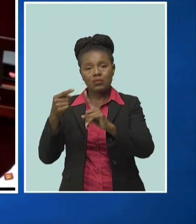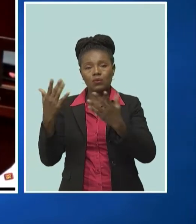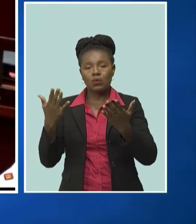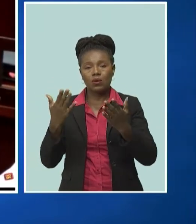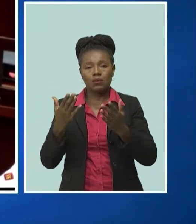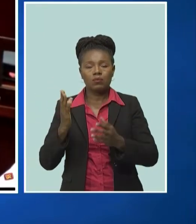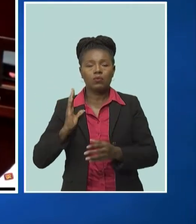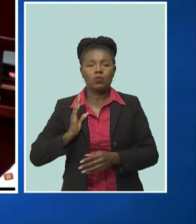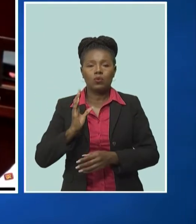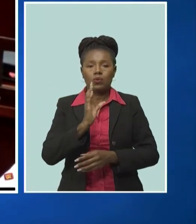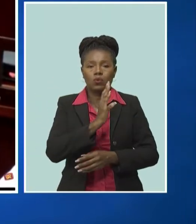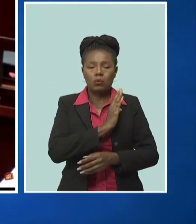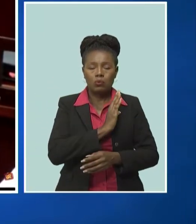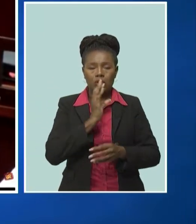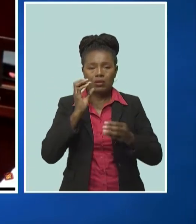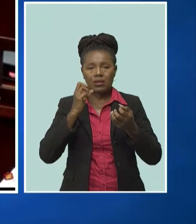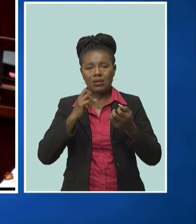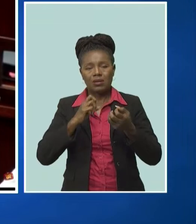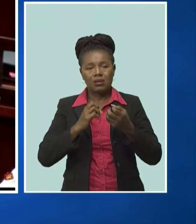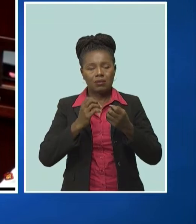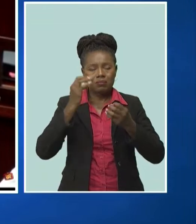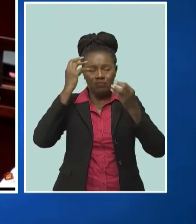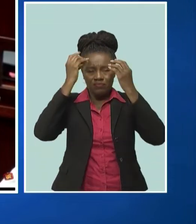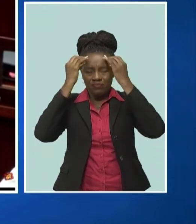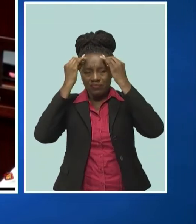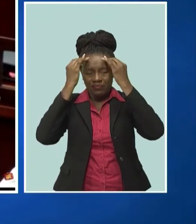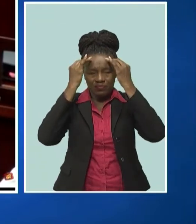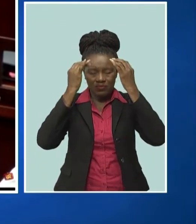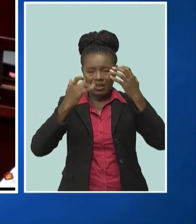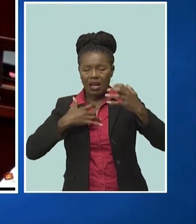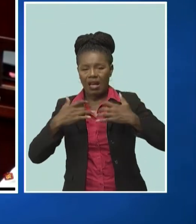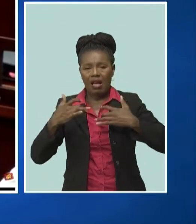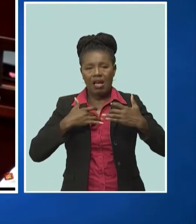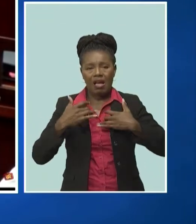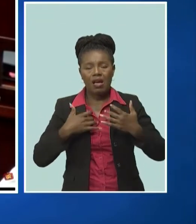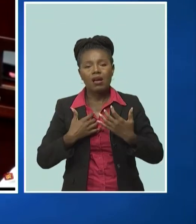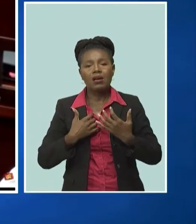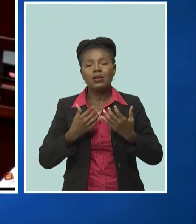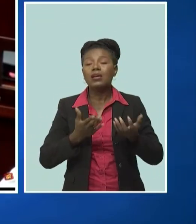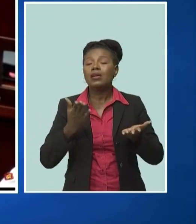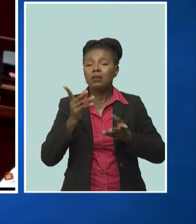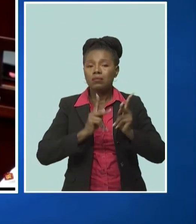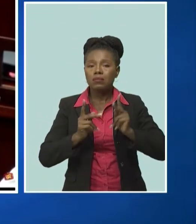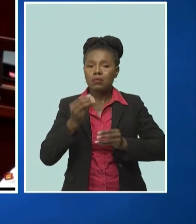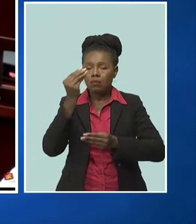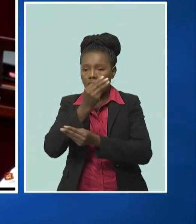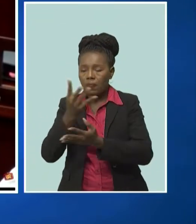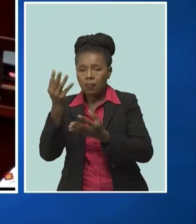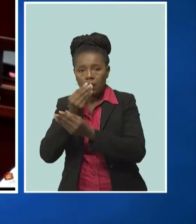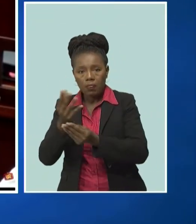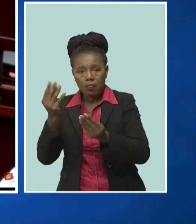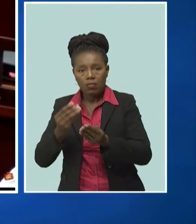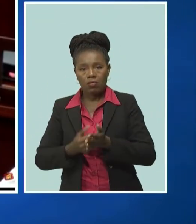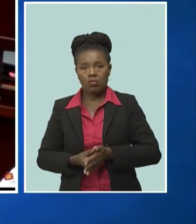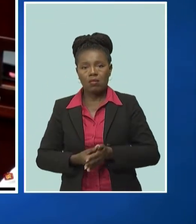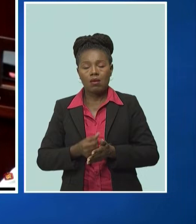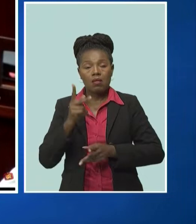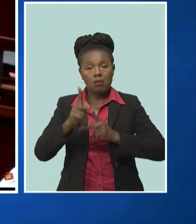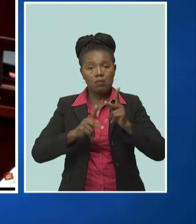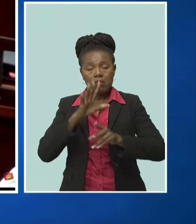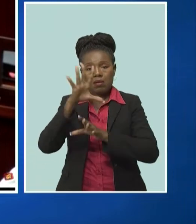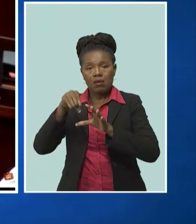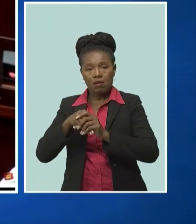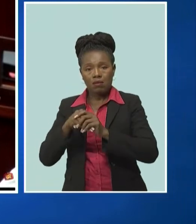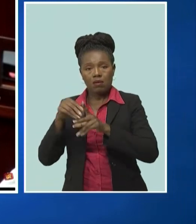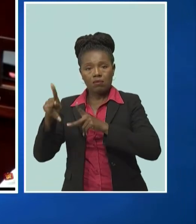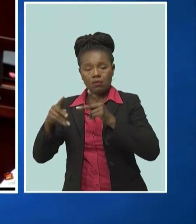community concerns are drawn to the attention of the relevant authorities, and those persons who will be sitting in the People's Assemblies obviously are